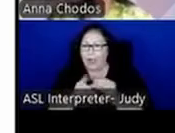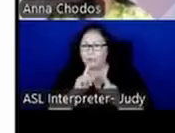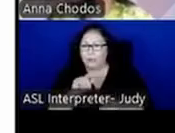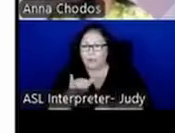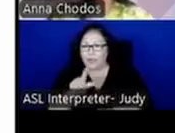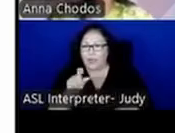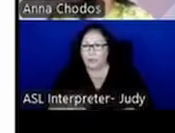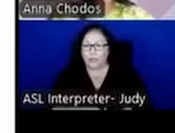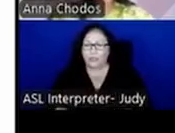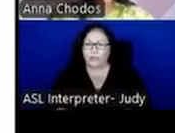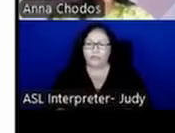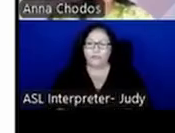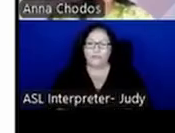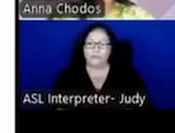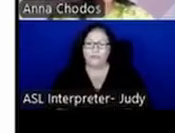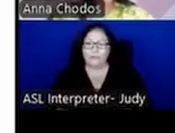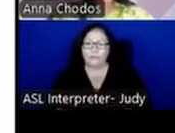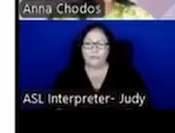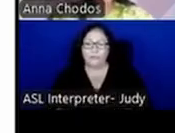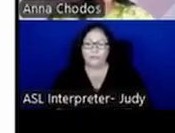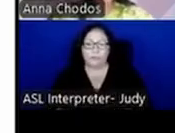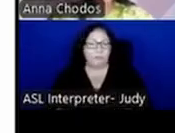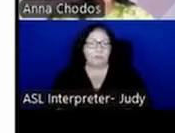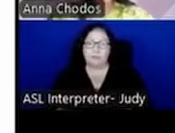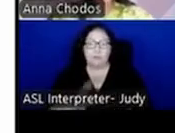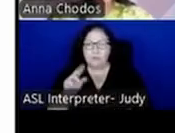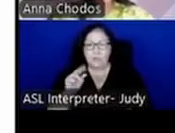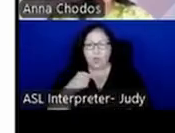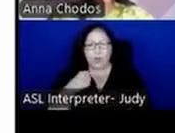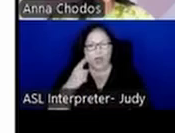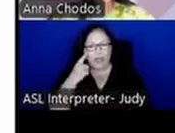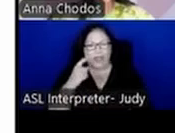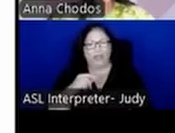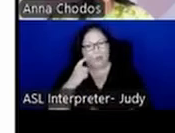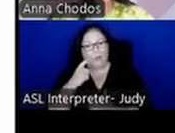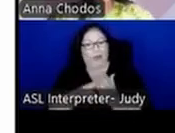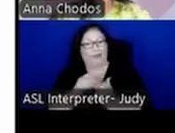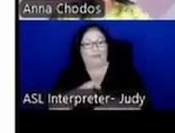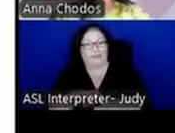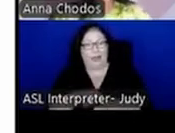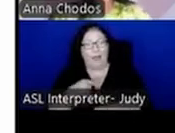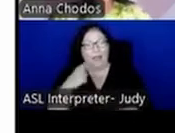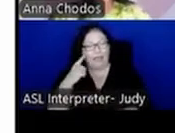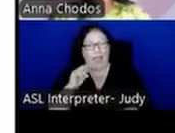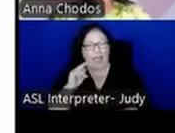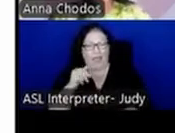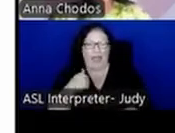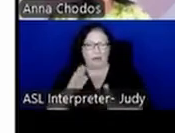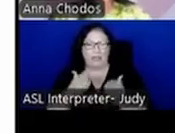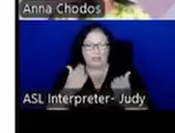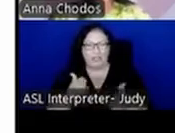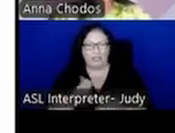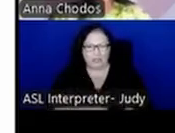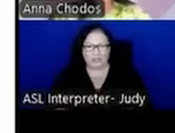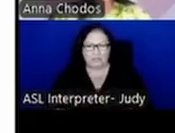No, I think in recognition of time, I think Anna had some great suggestions. Excellent. Thank you. And so I know there